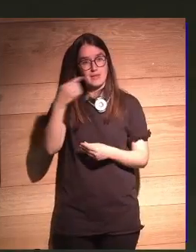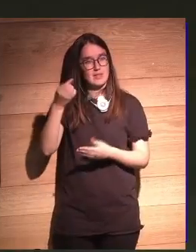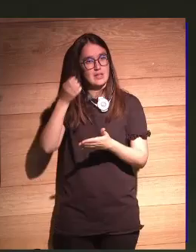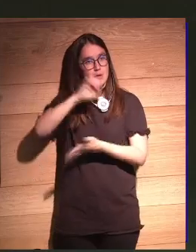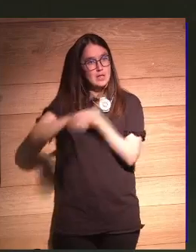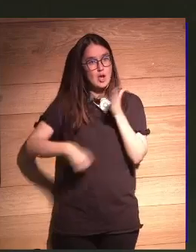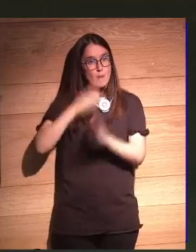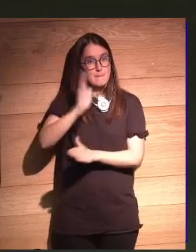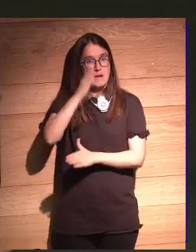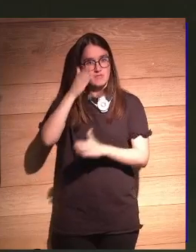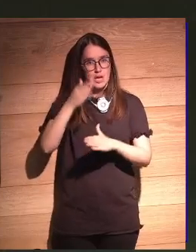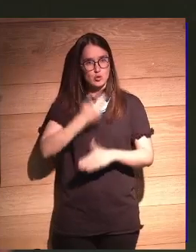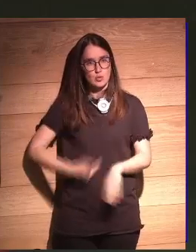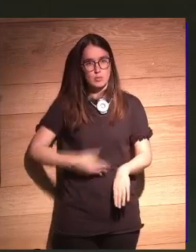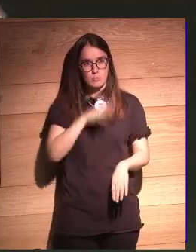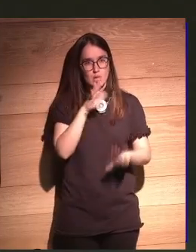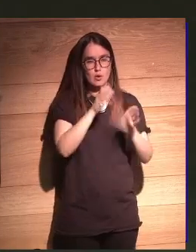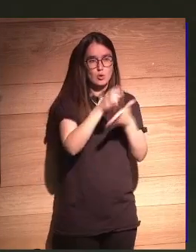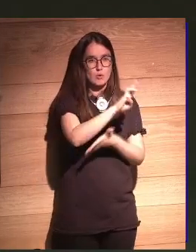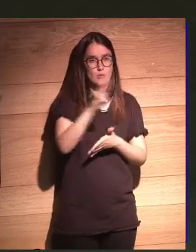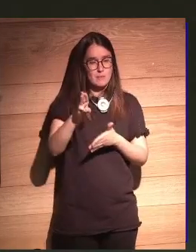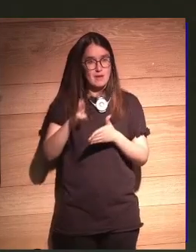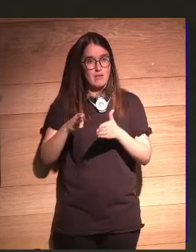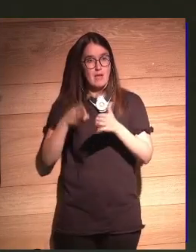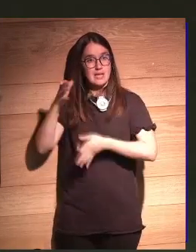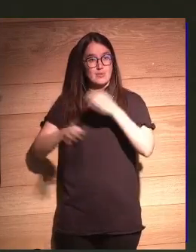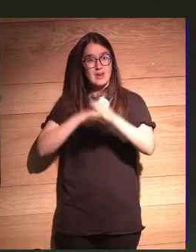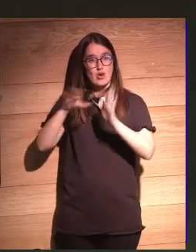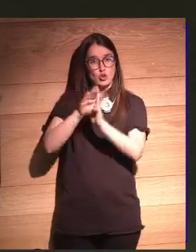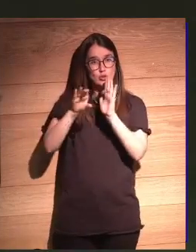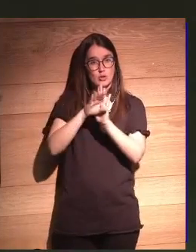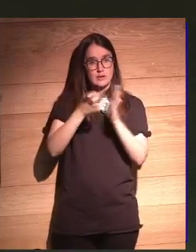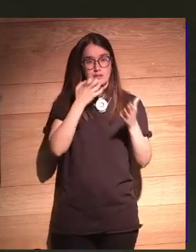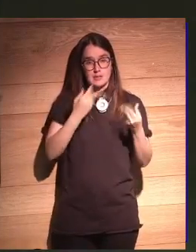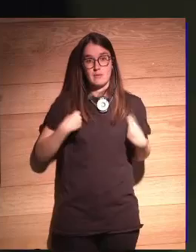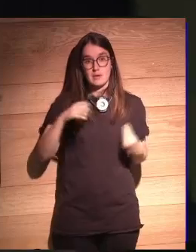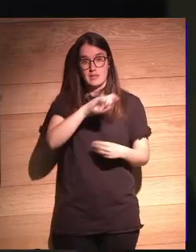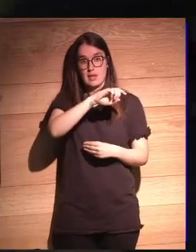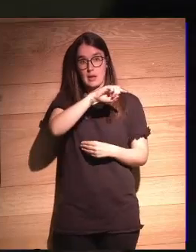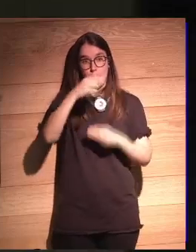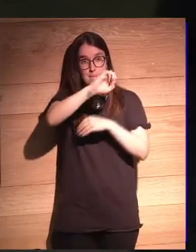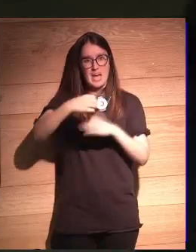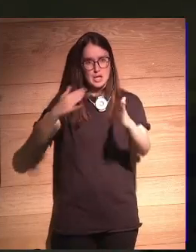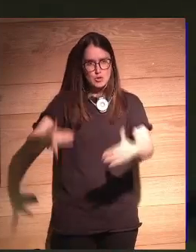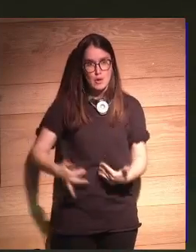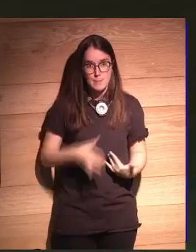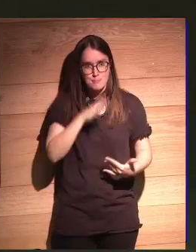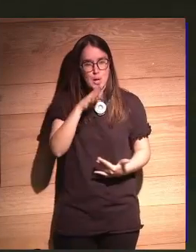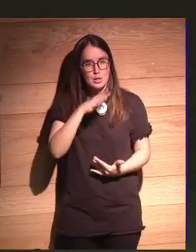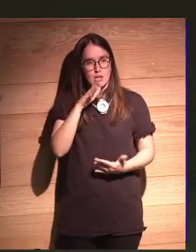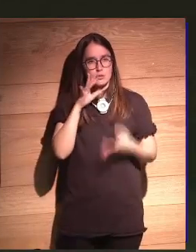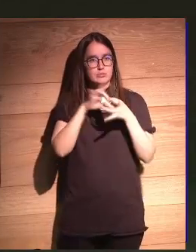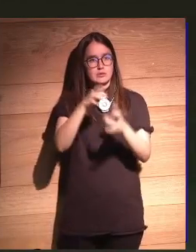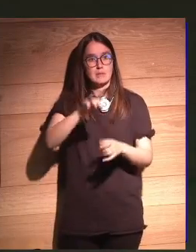those empty houses be mobilized, and why the Popular Party has taken that to the Constitutional Court if there's no empty houses